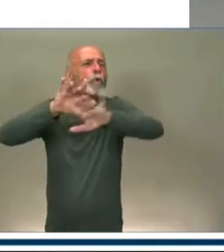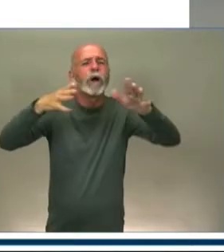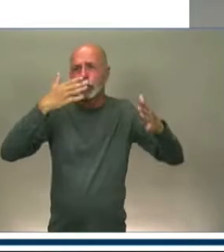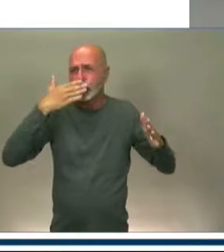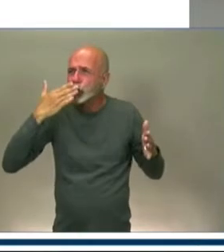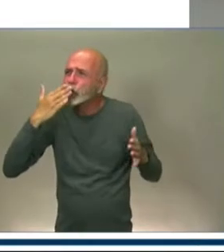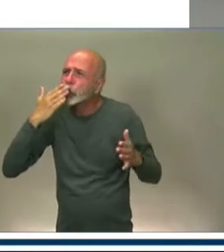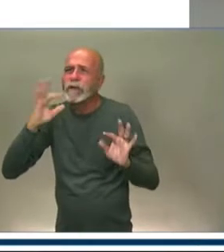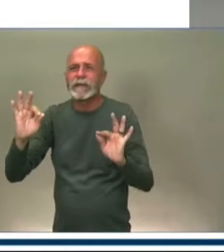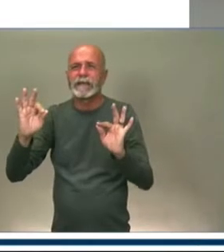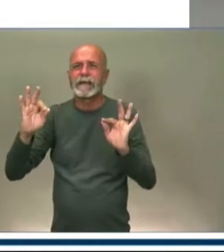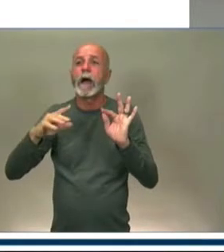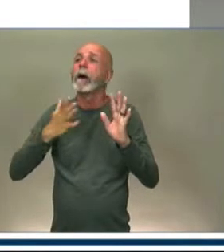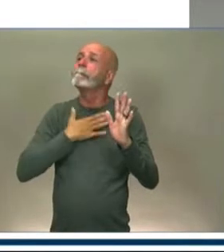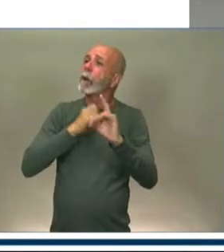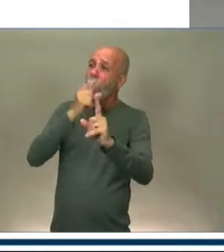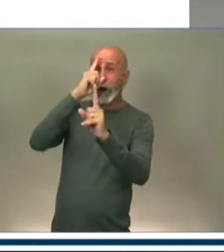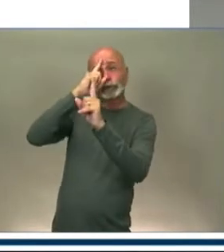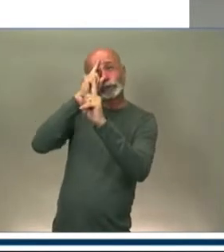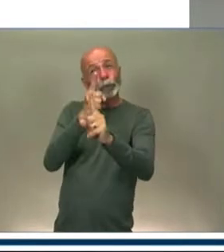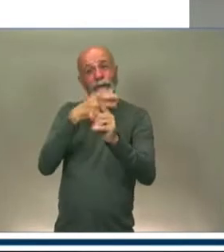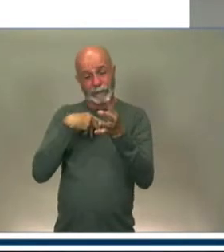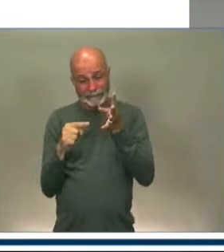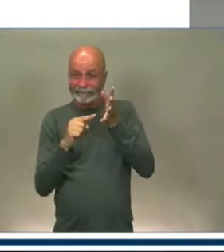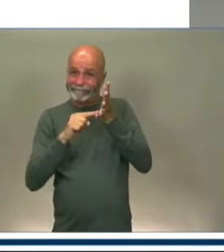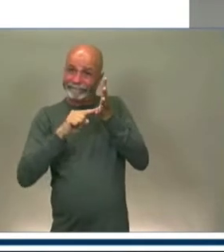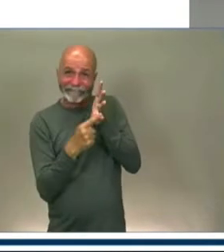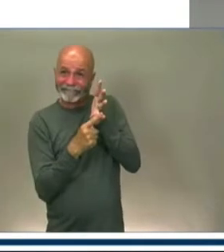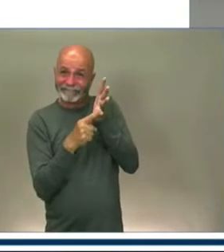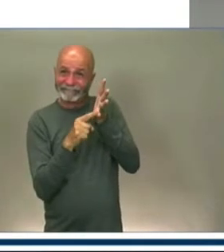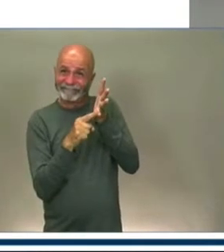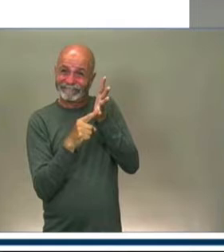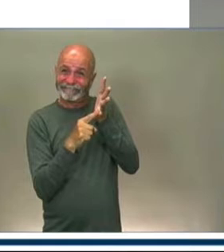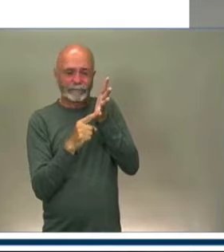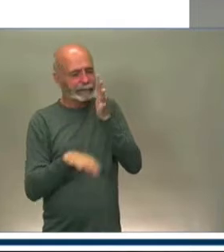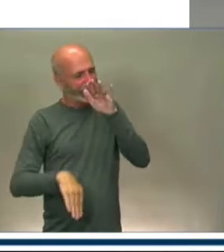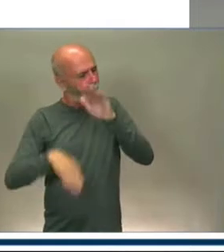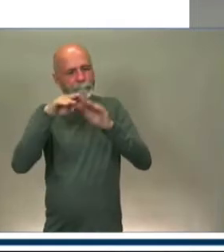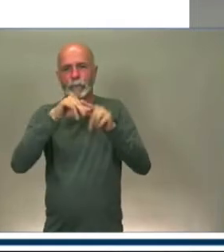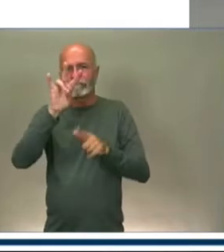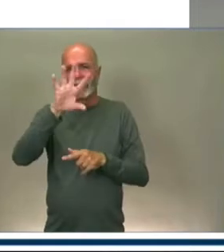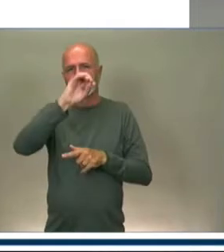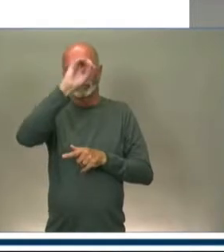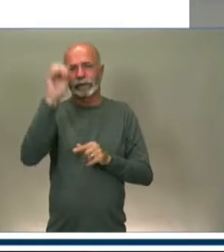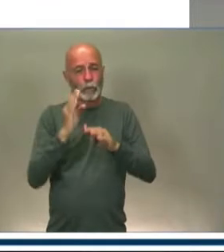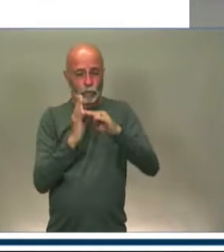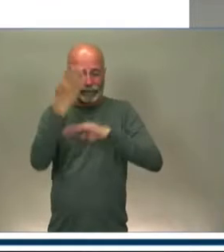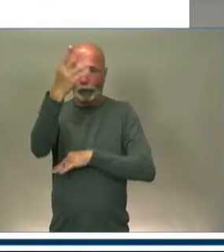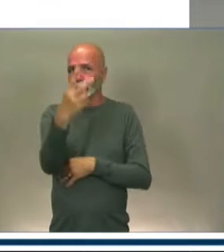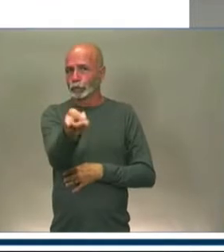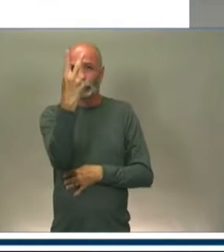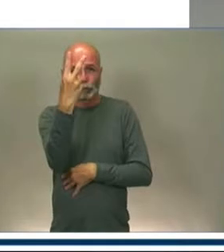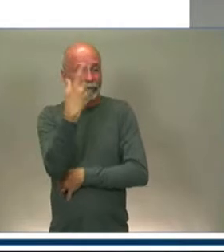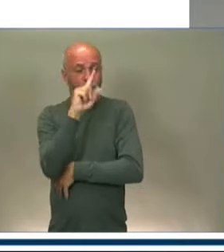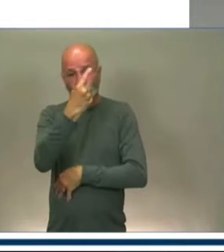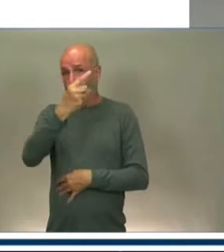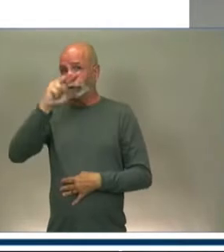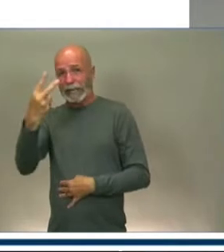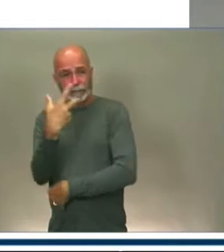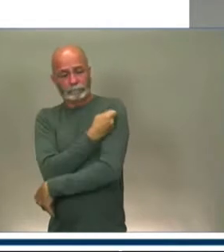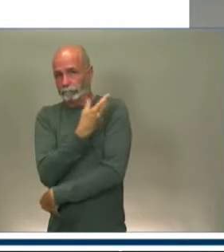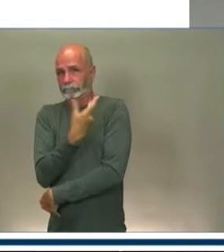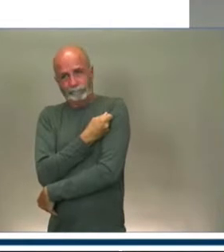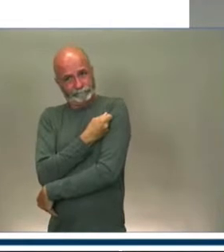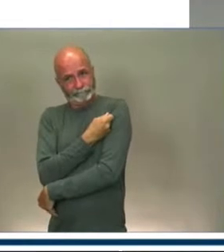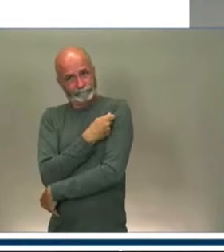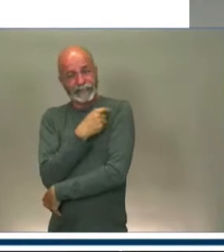phase five is 75% of all Nova Scotians with two doses of vaccine. We had hoped to reach that by the end of August. Now